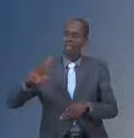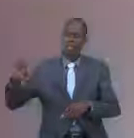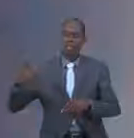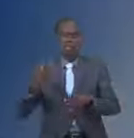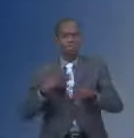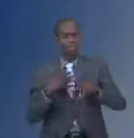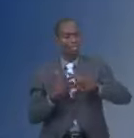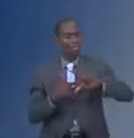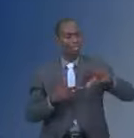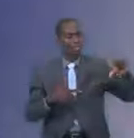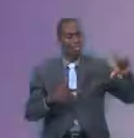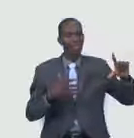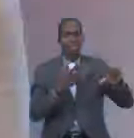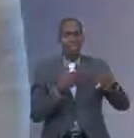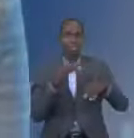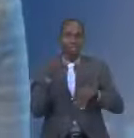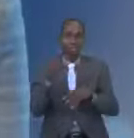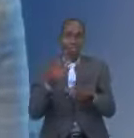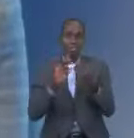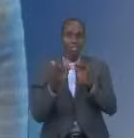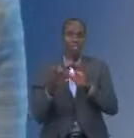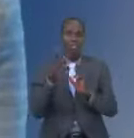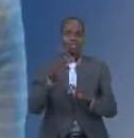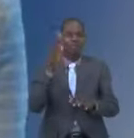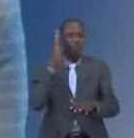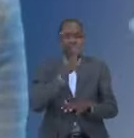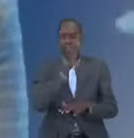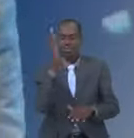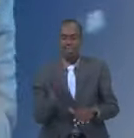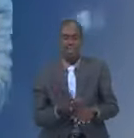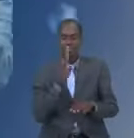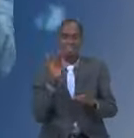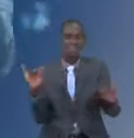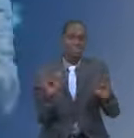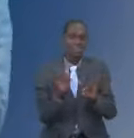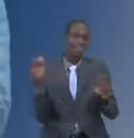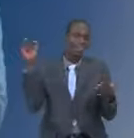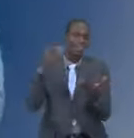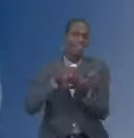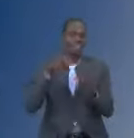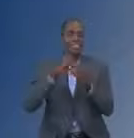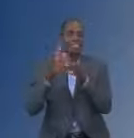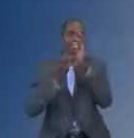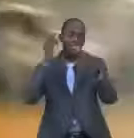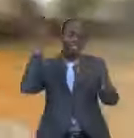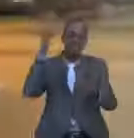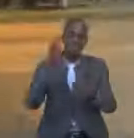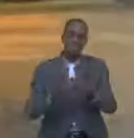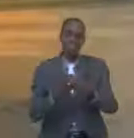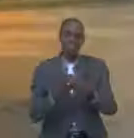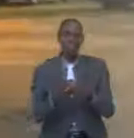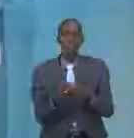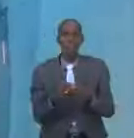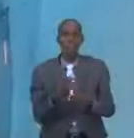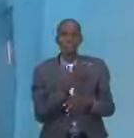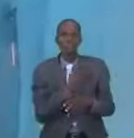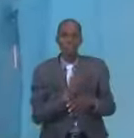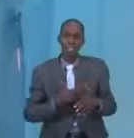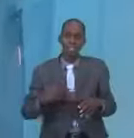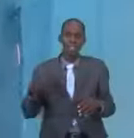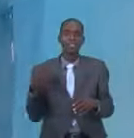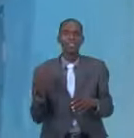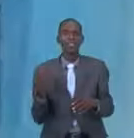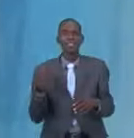left, and online, you will never be the same again in Jesus' name. An August visitor